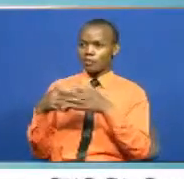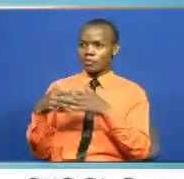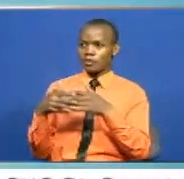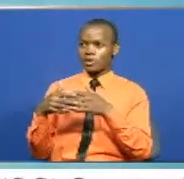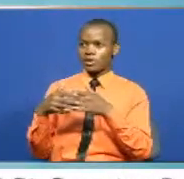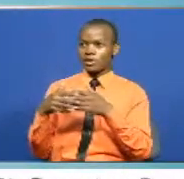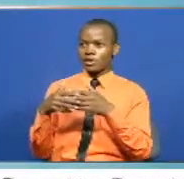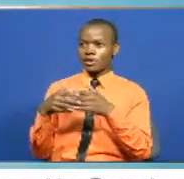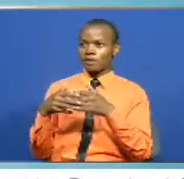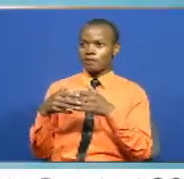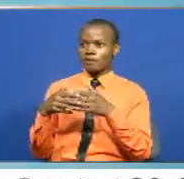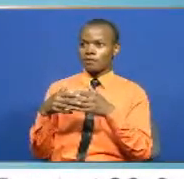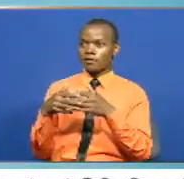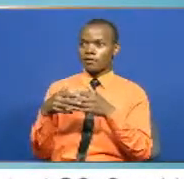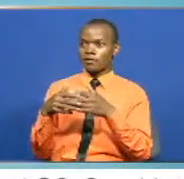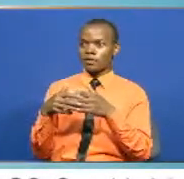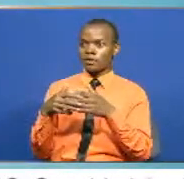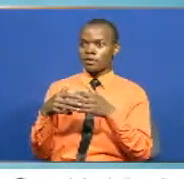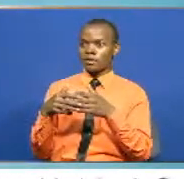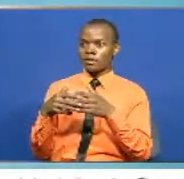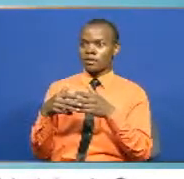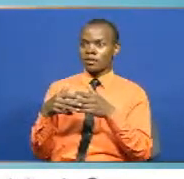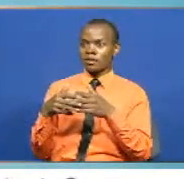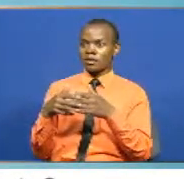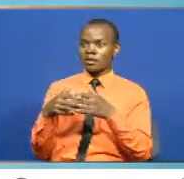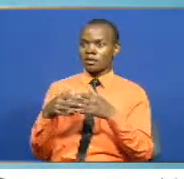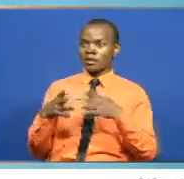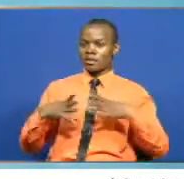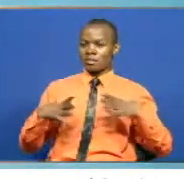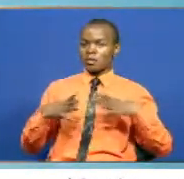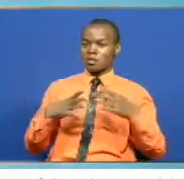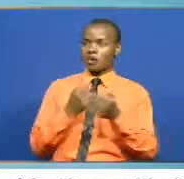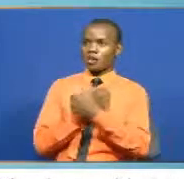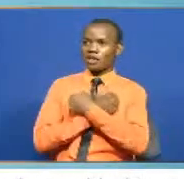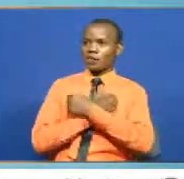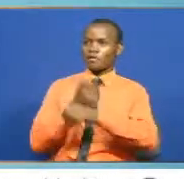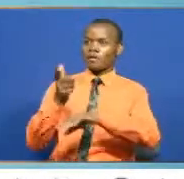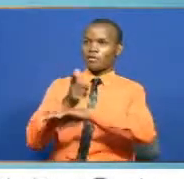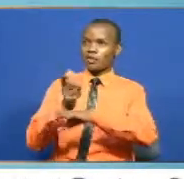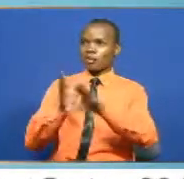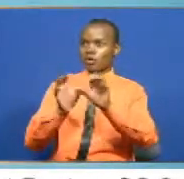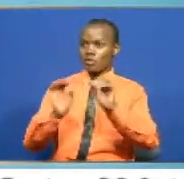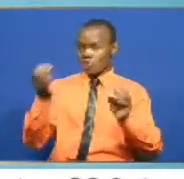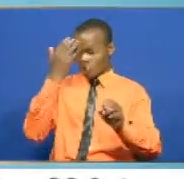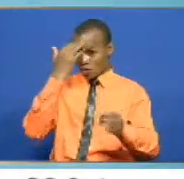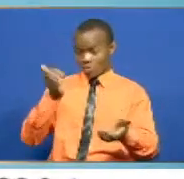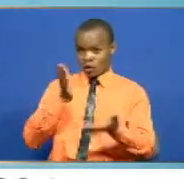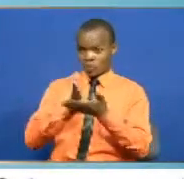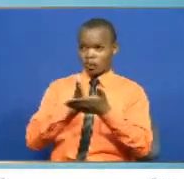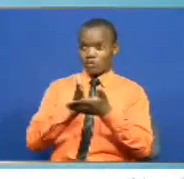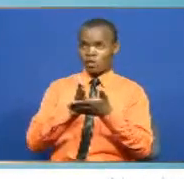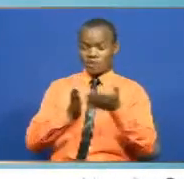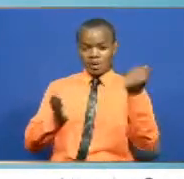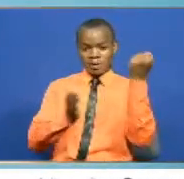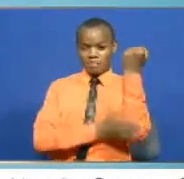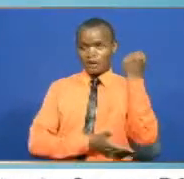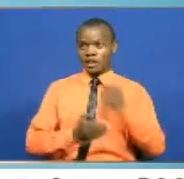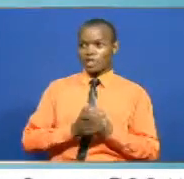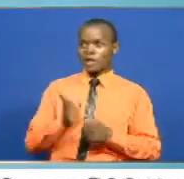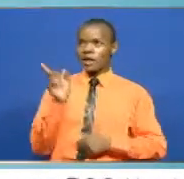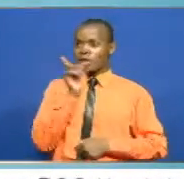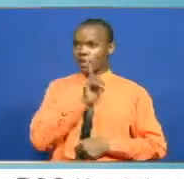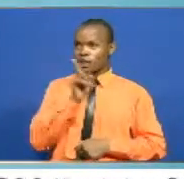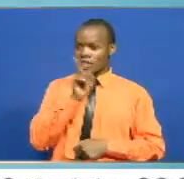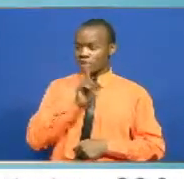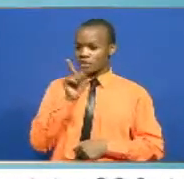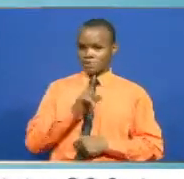our coach, nobody really liked the video session because, man, it was a grilling session. It was a tough, one tough session,